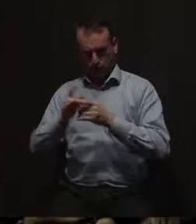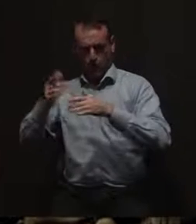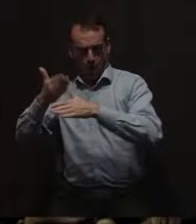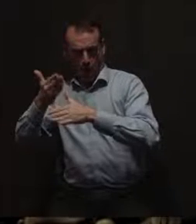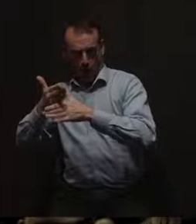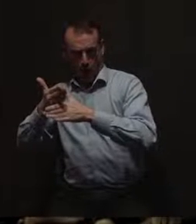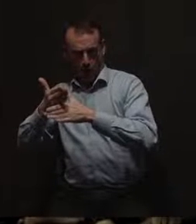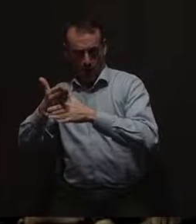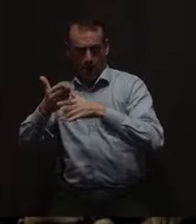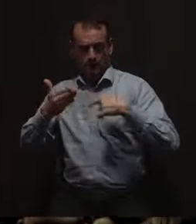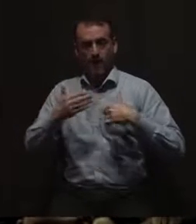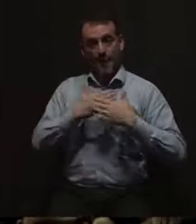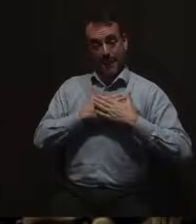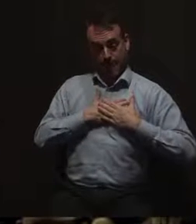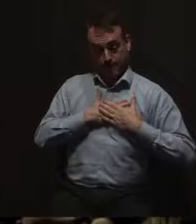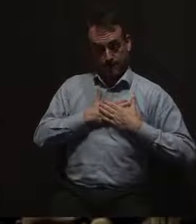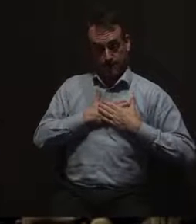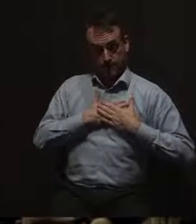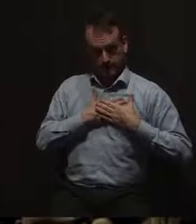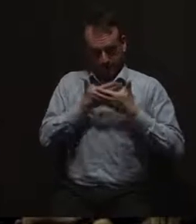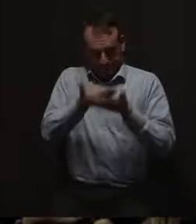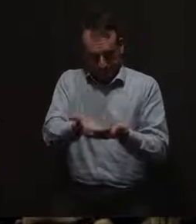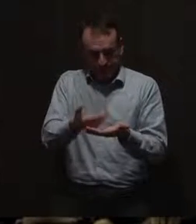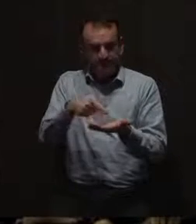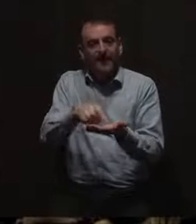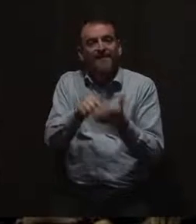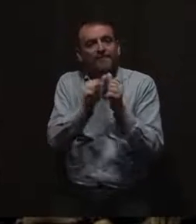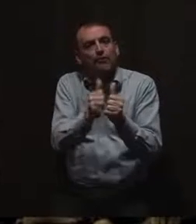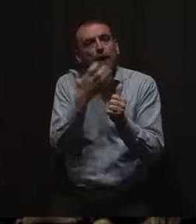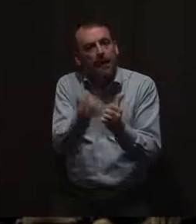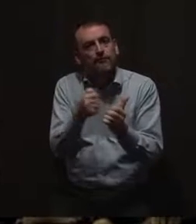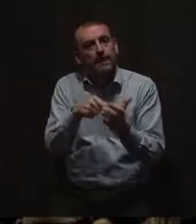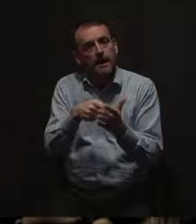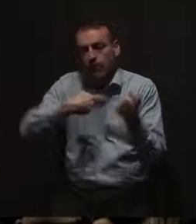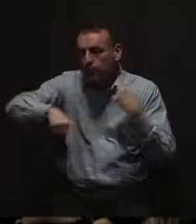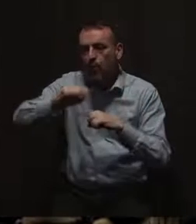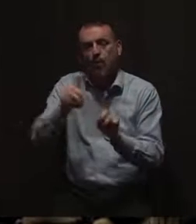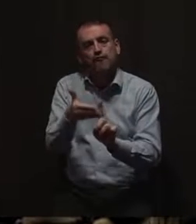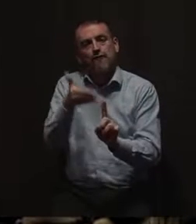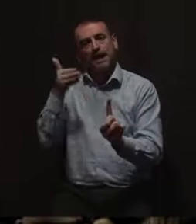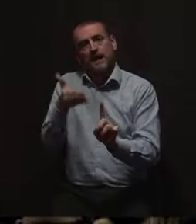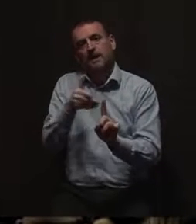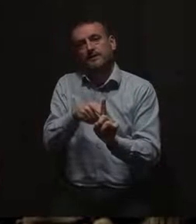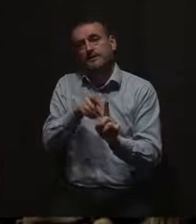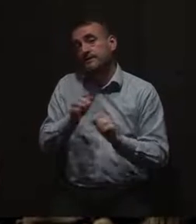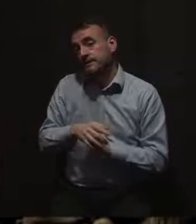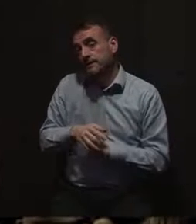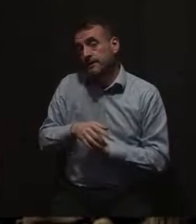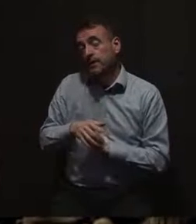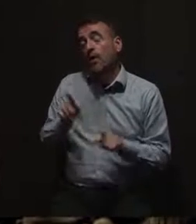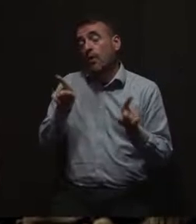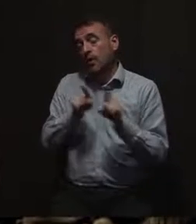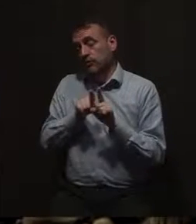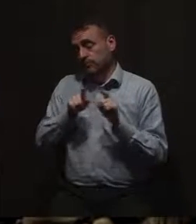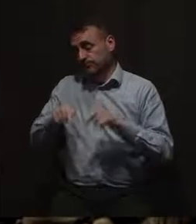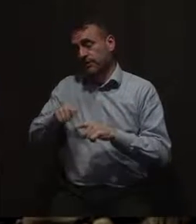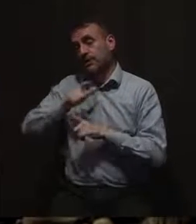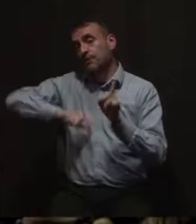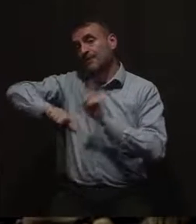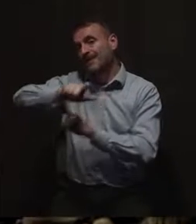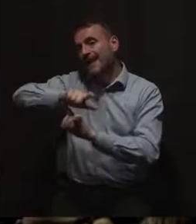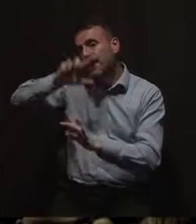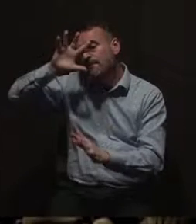status in society. Second bullet point. We need a community of memory. If we agree